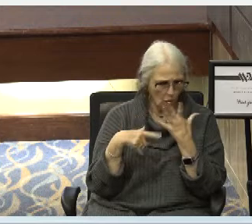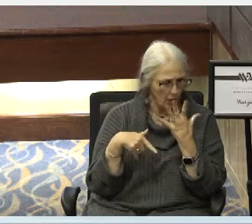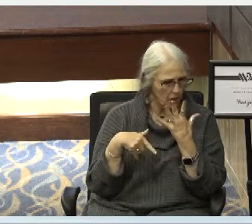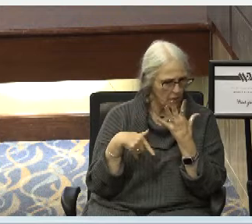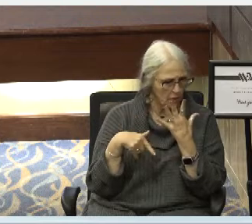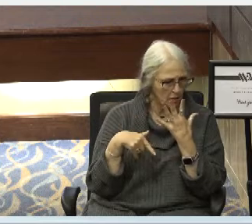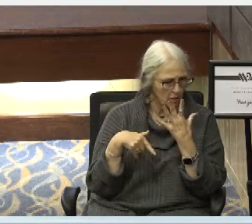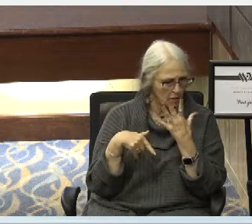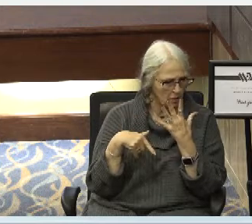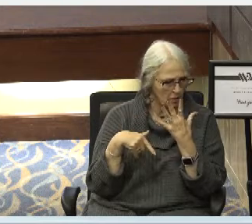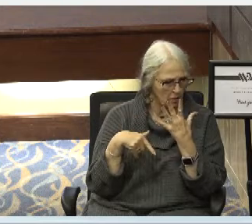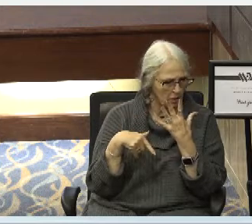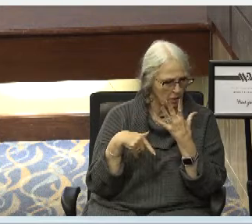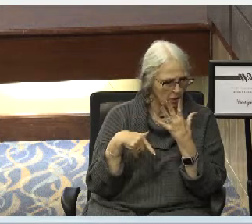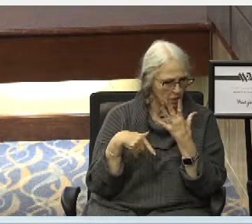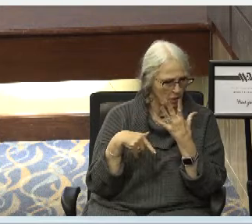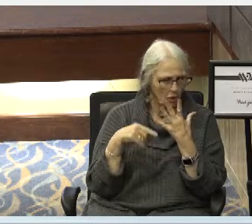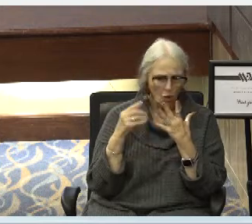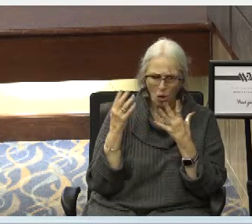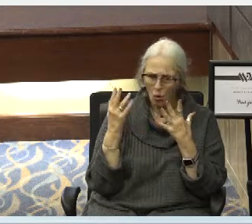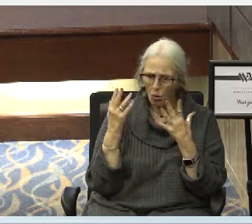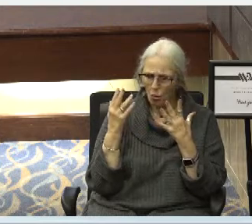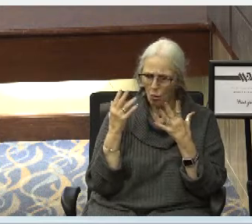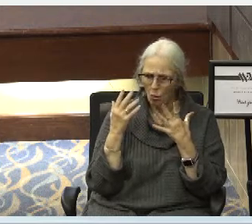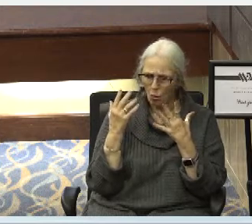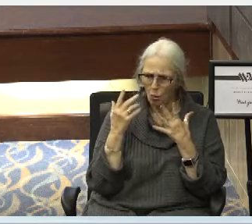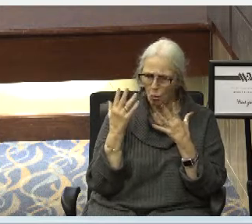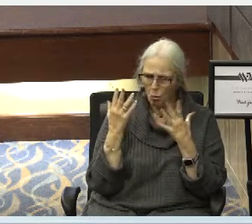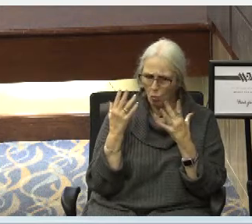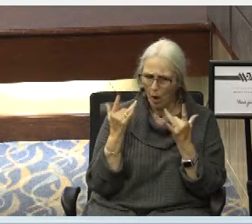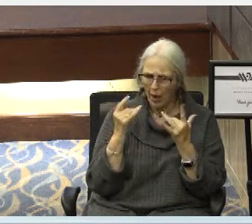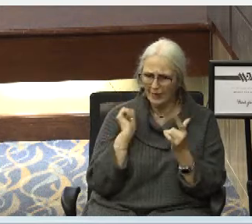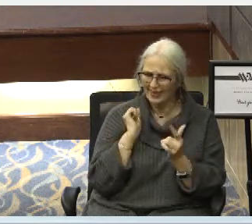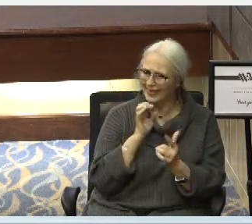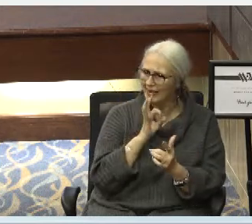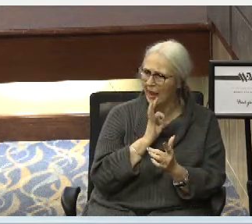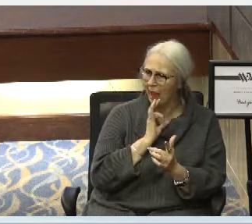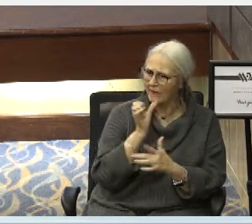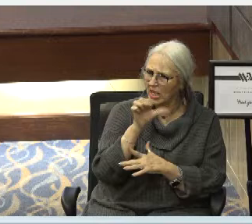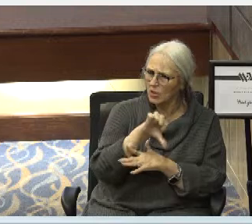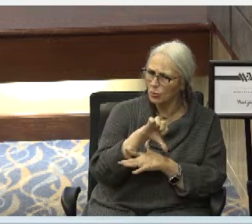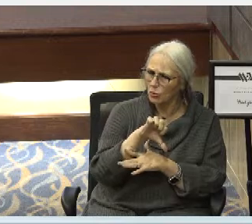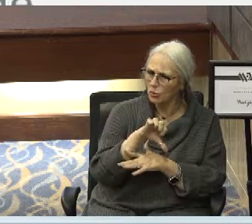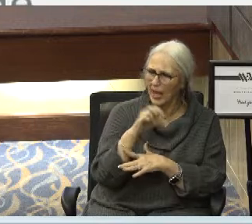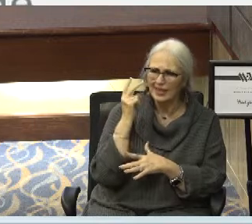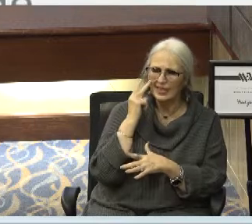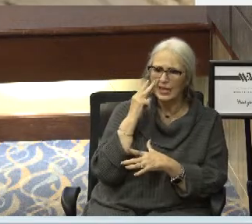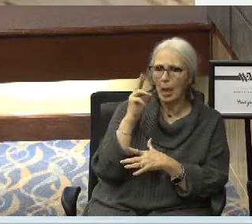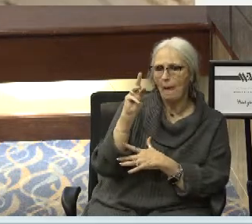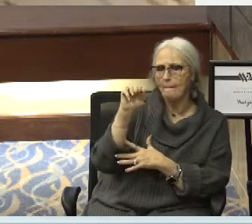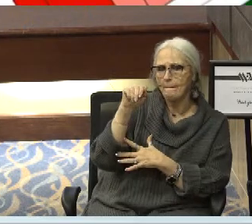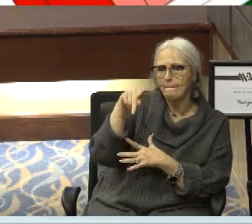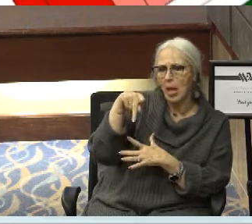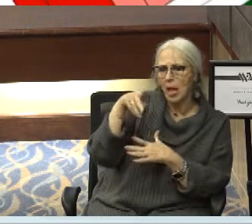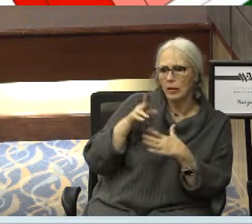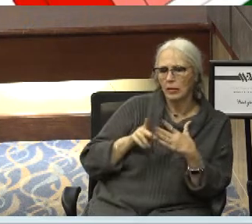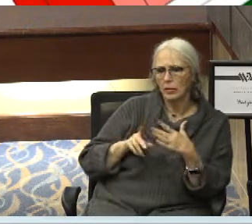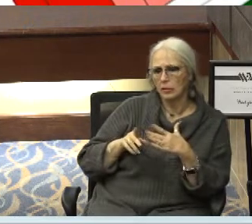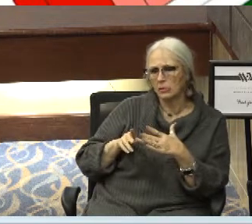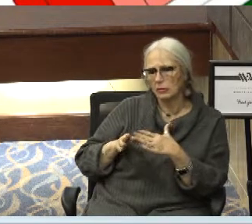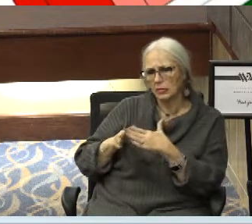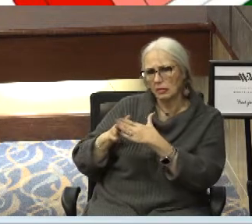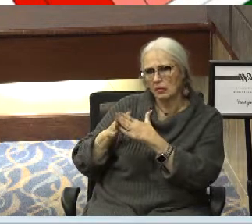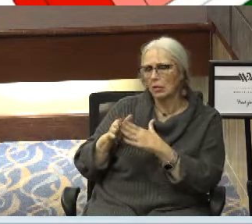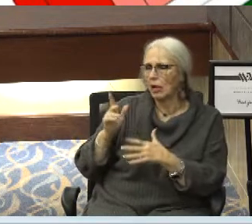element that had staff disapprove? Just because, I guess on the map, you can see it kind of sticks out a little bit into the